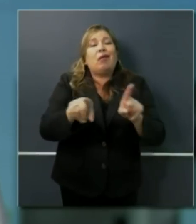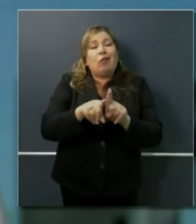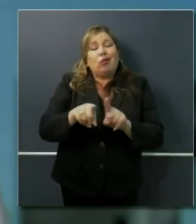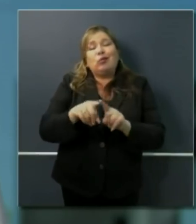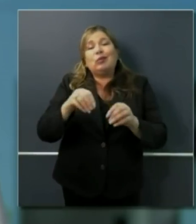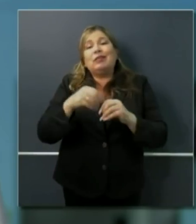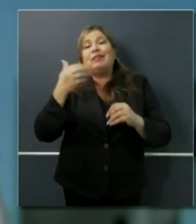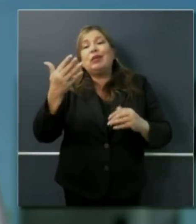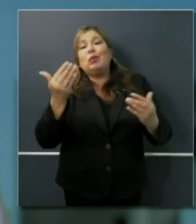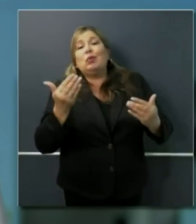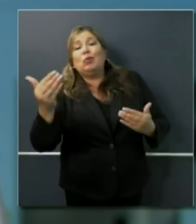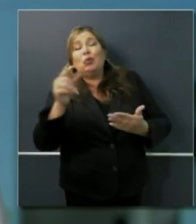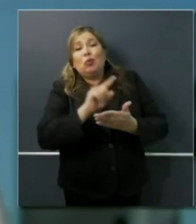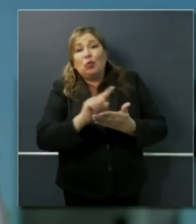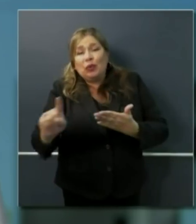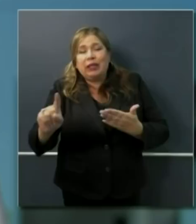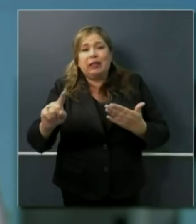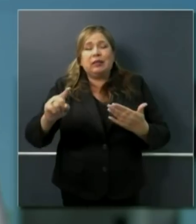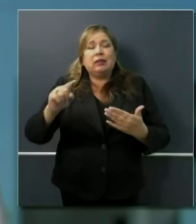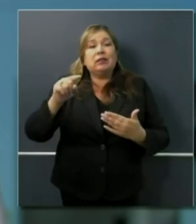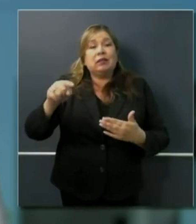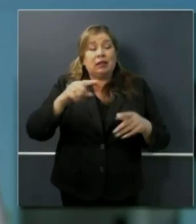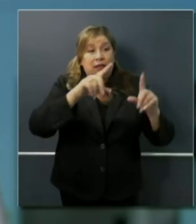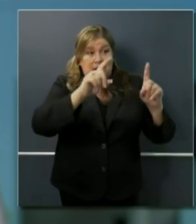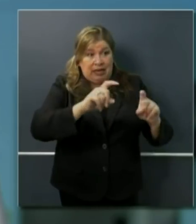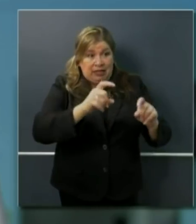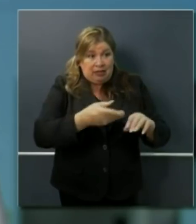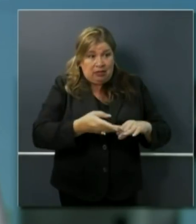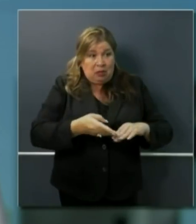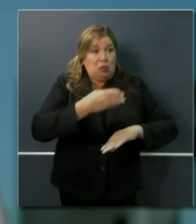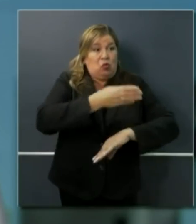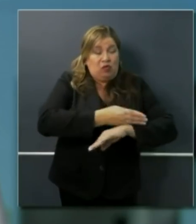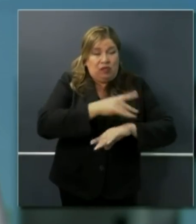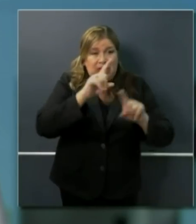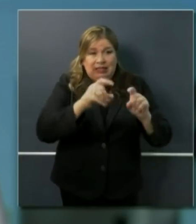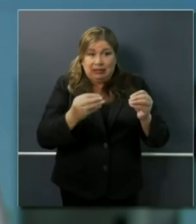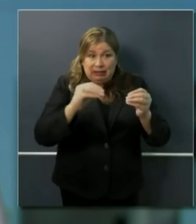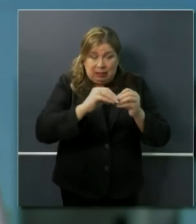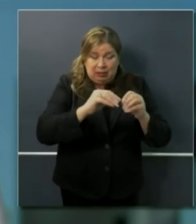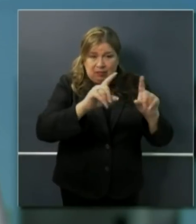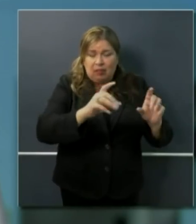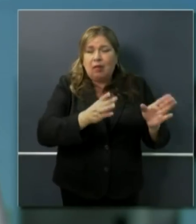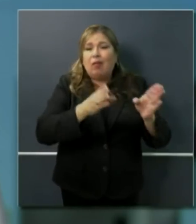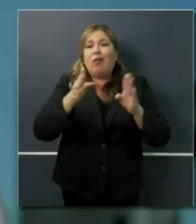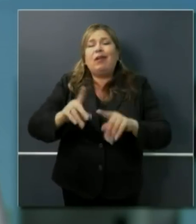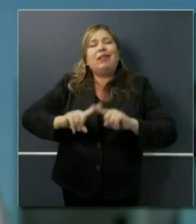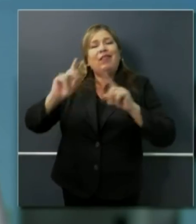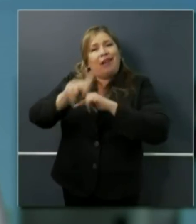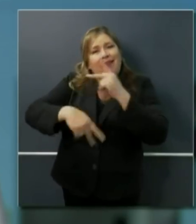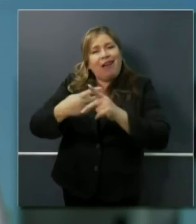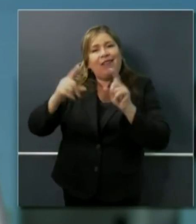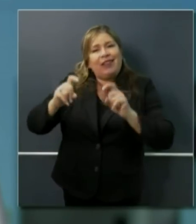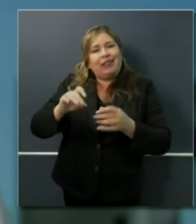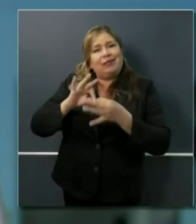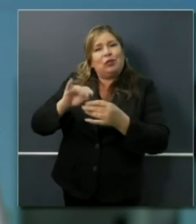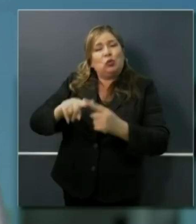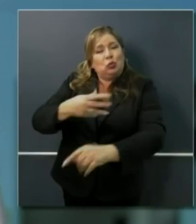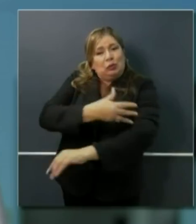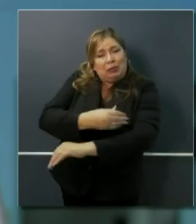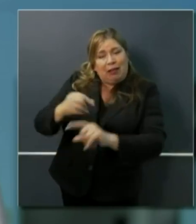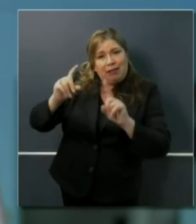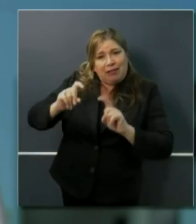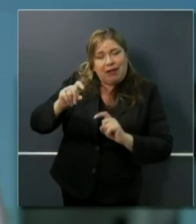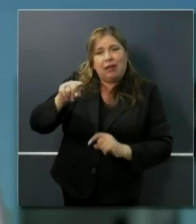couple of weeks we'll be able to talk about serologic testing and its use in our testing continuum in a much